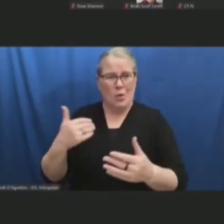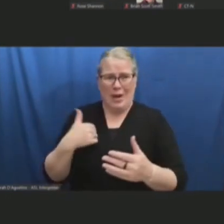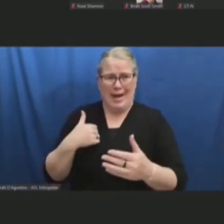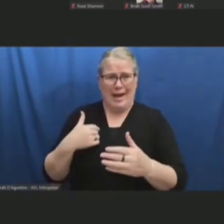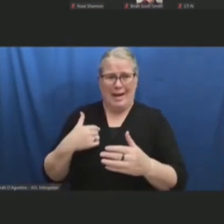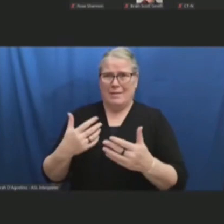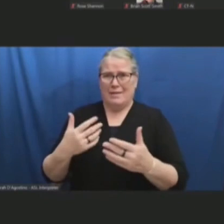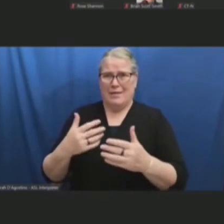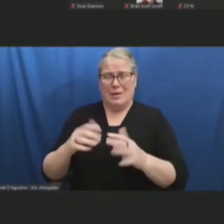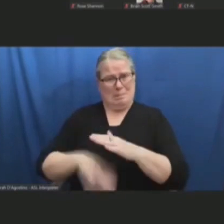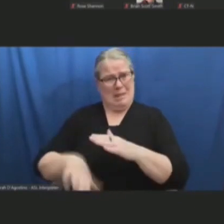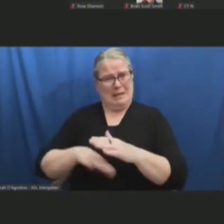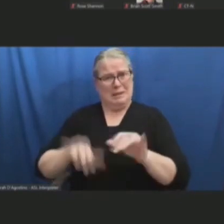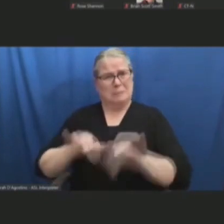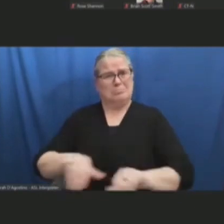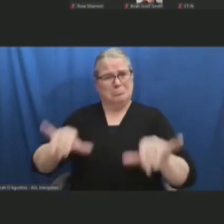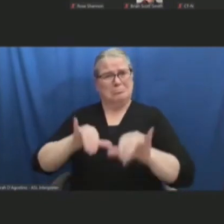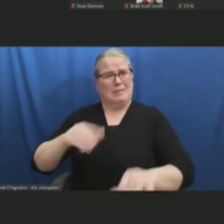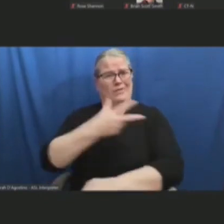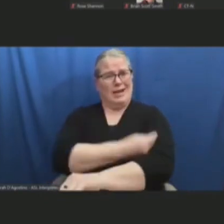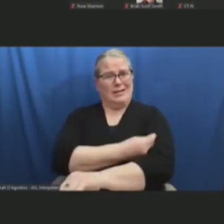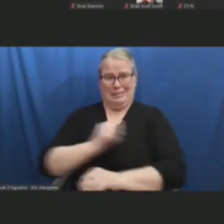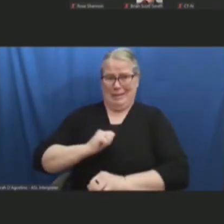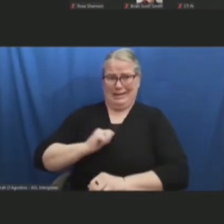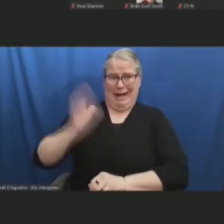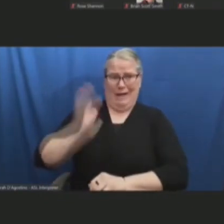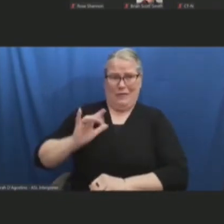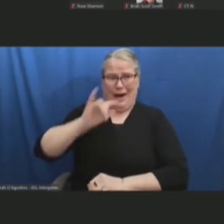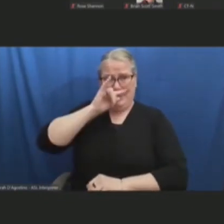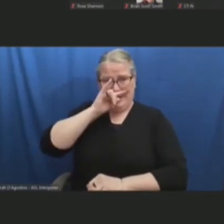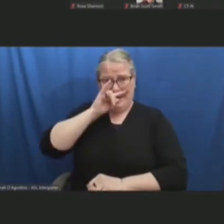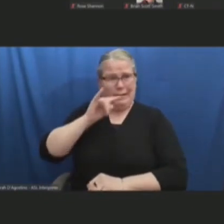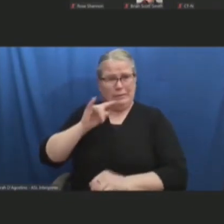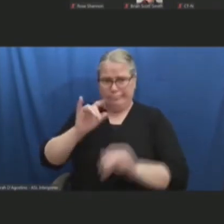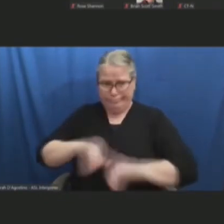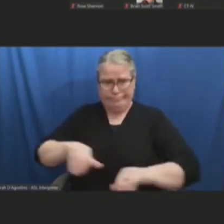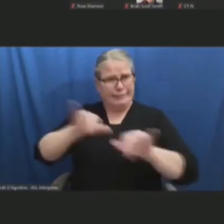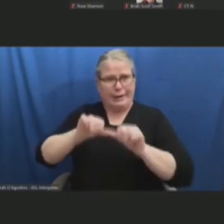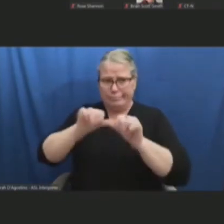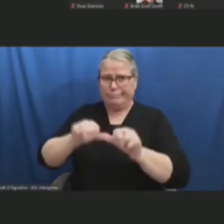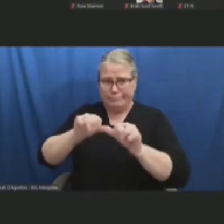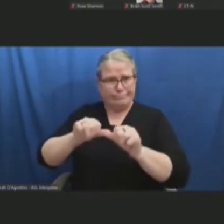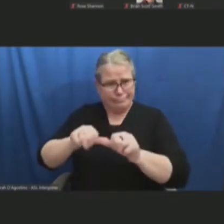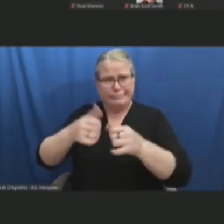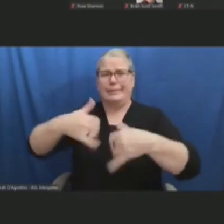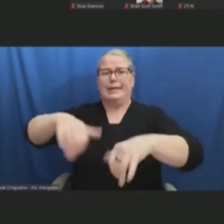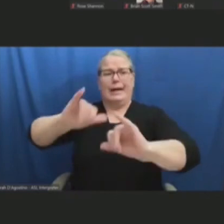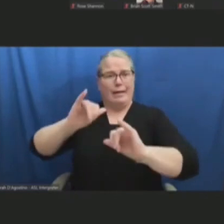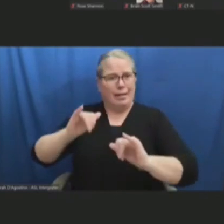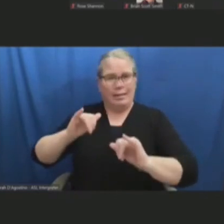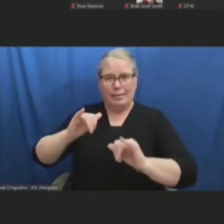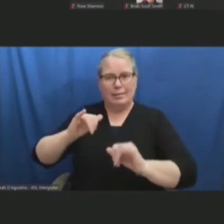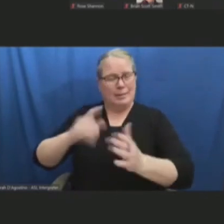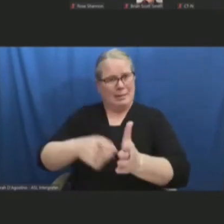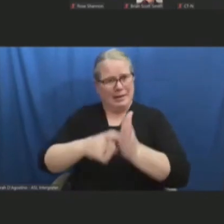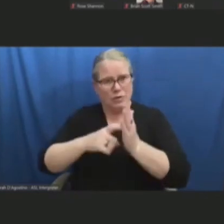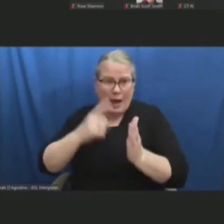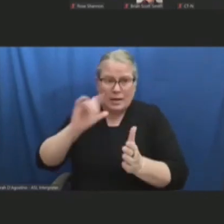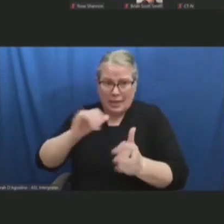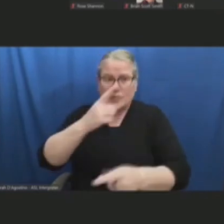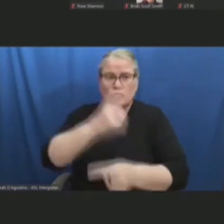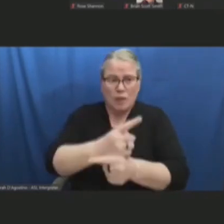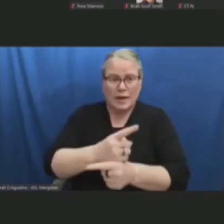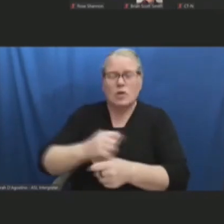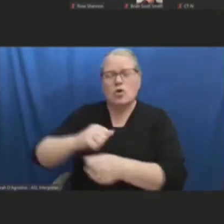to when I was a kid are now mandatory. I think that's the right thing to do. I am holding off a little longer